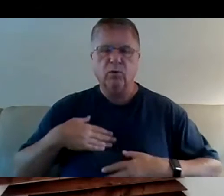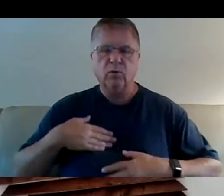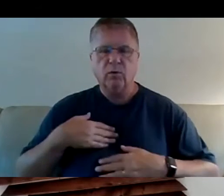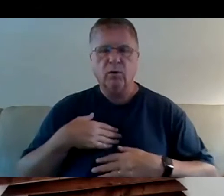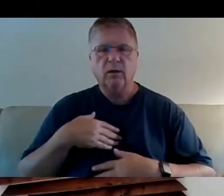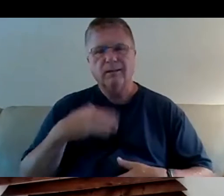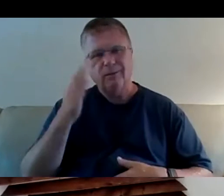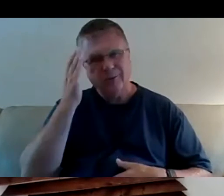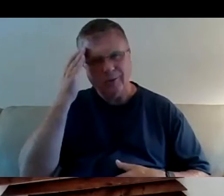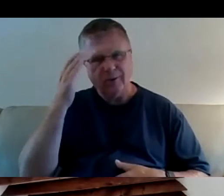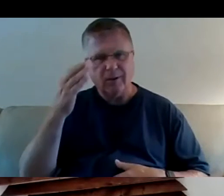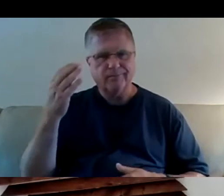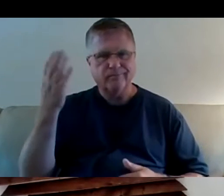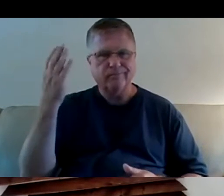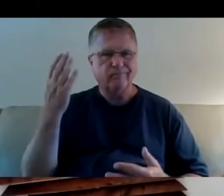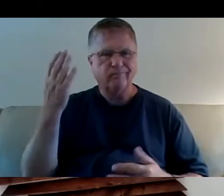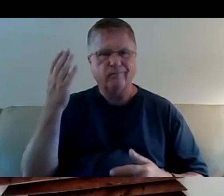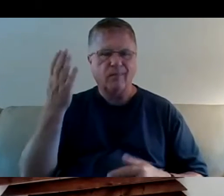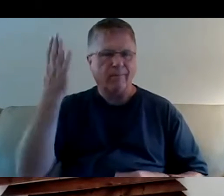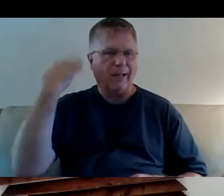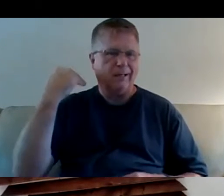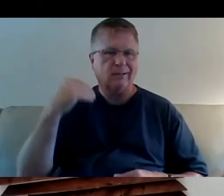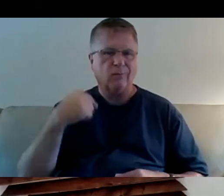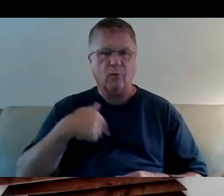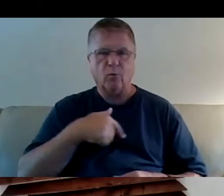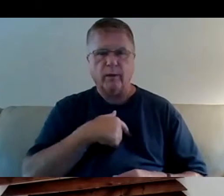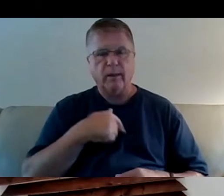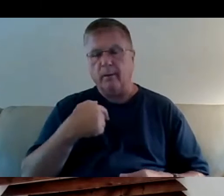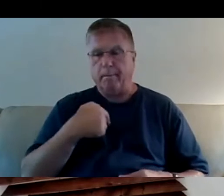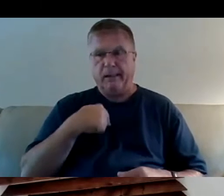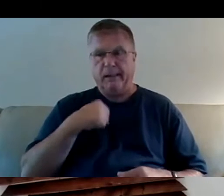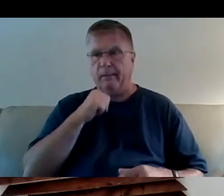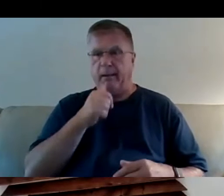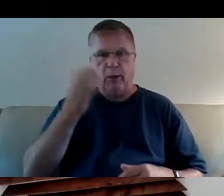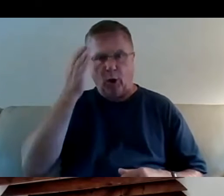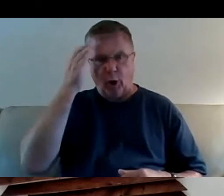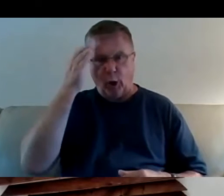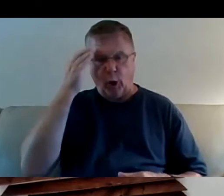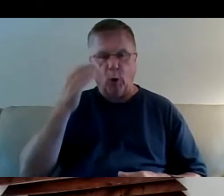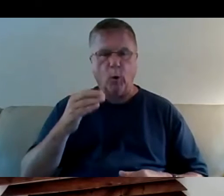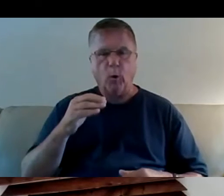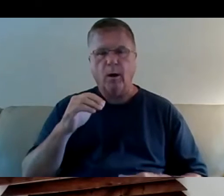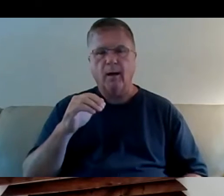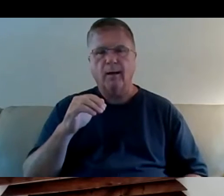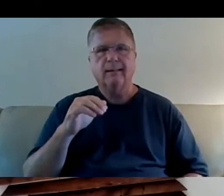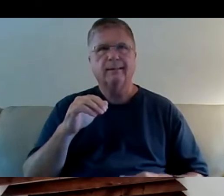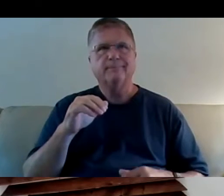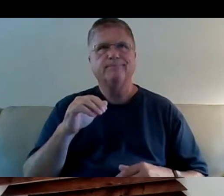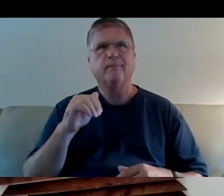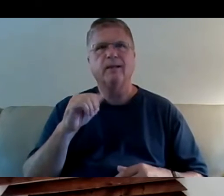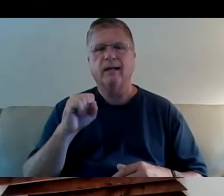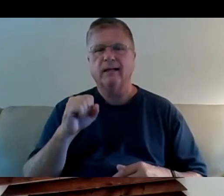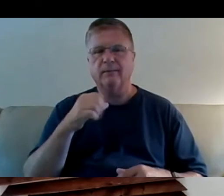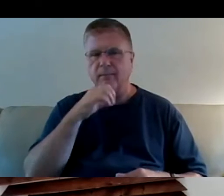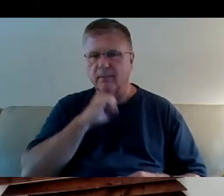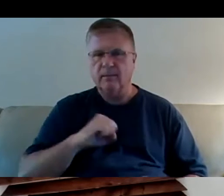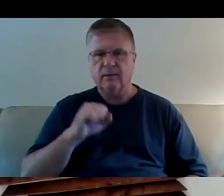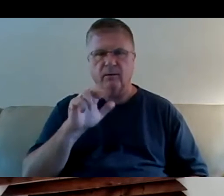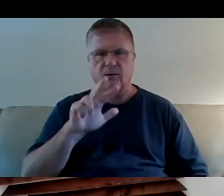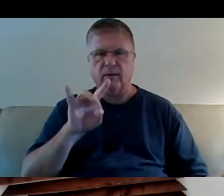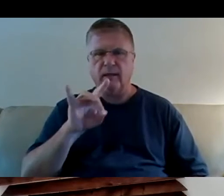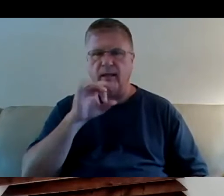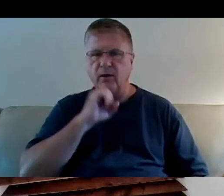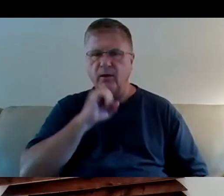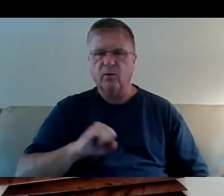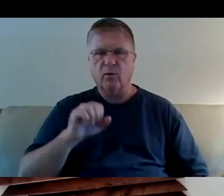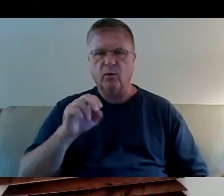The past, what I may not know as a 38-year-old Northsider, I may